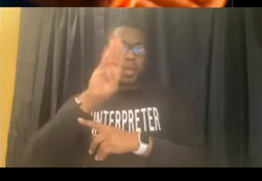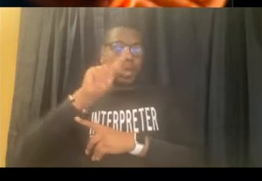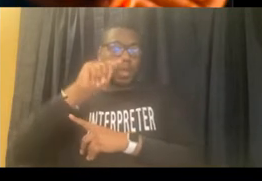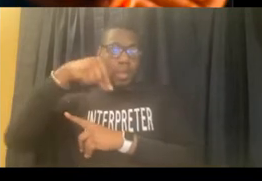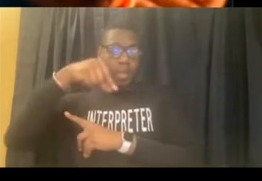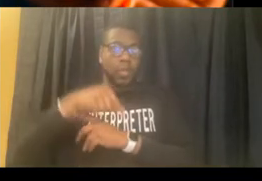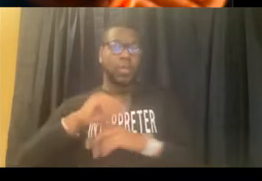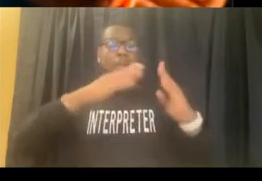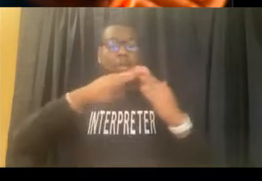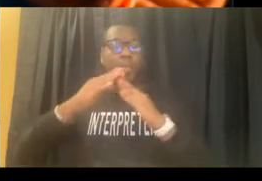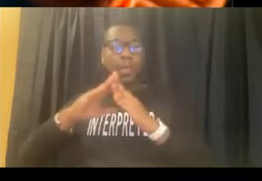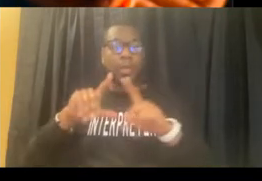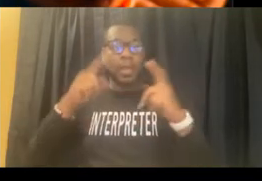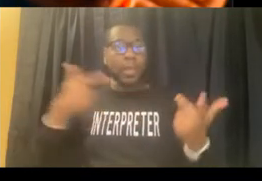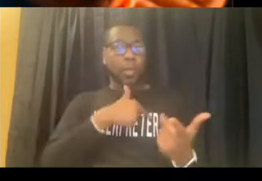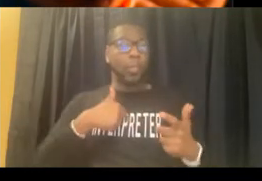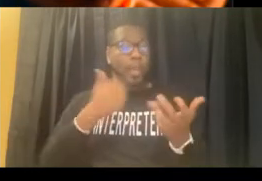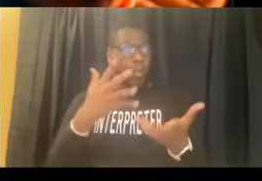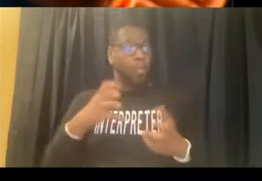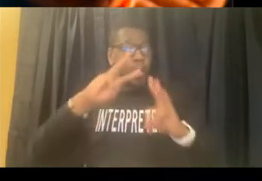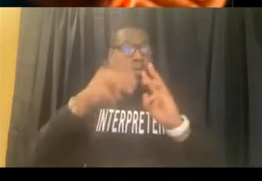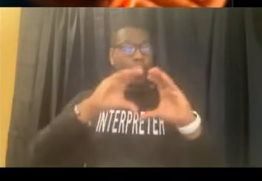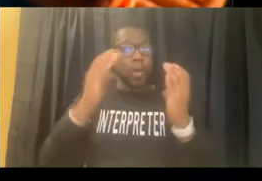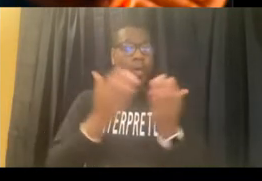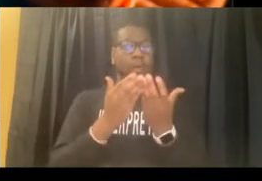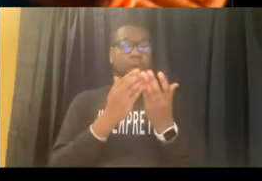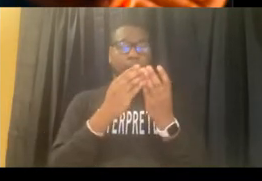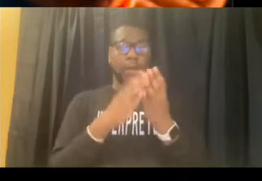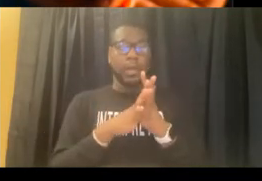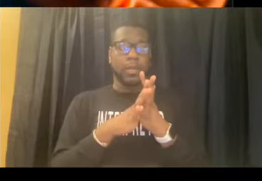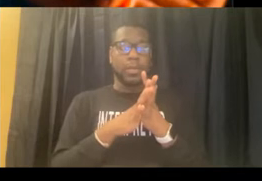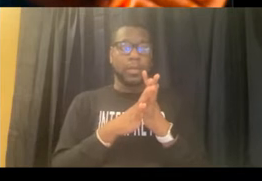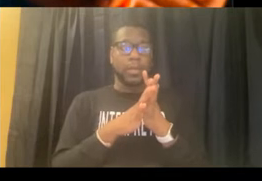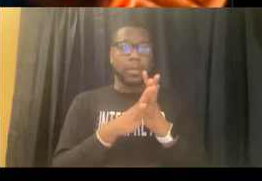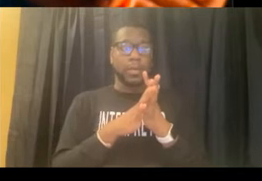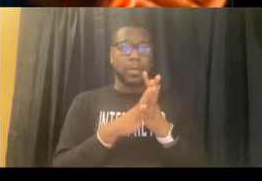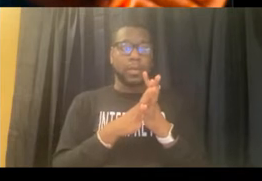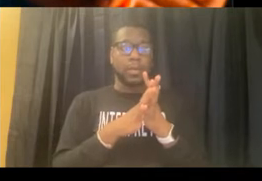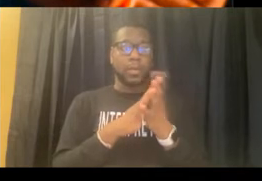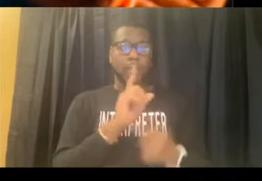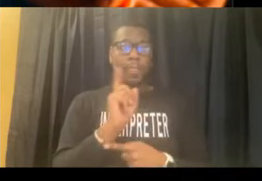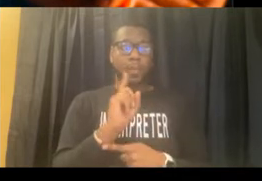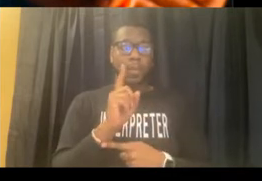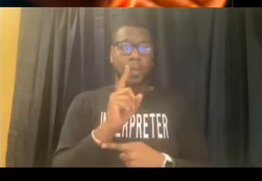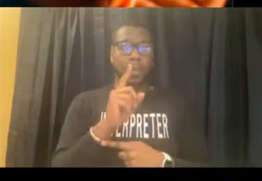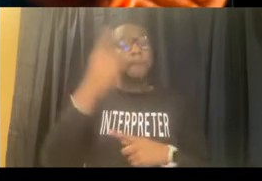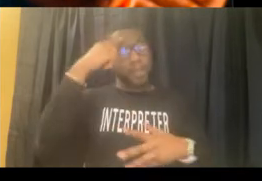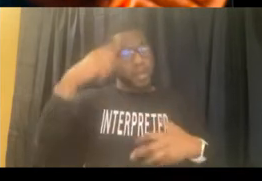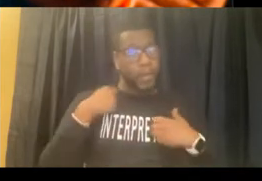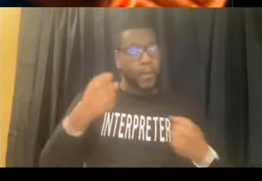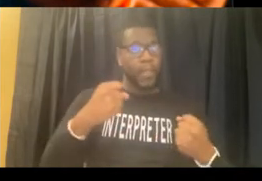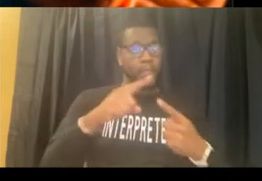envision creating a world where mental health, education, and financial stability are no longer barriers for access for